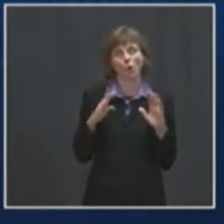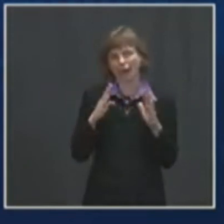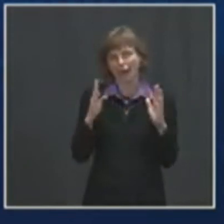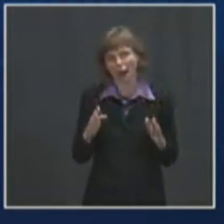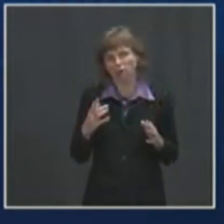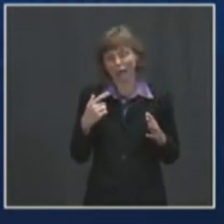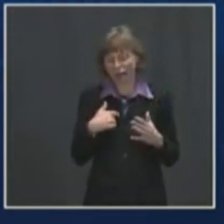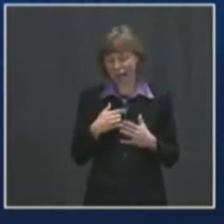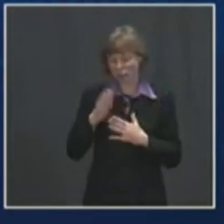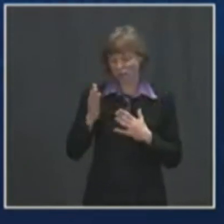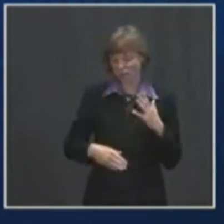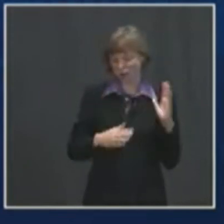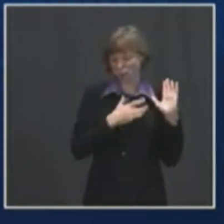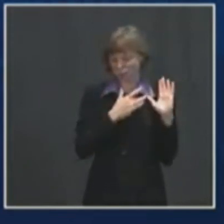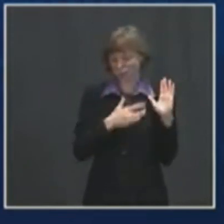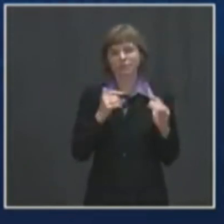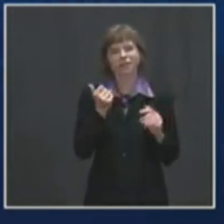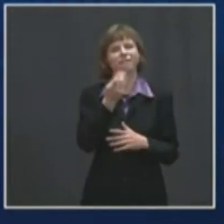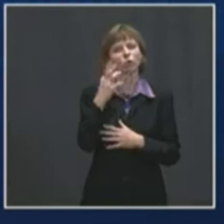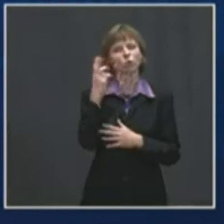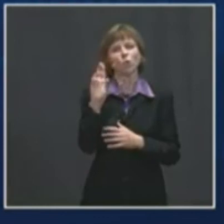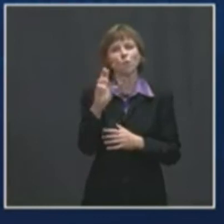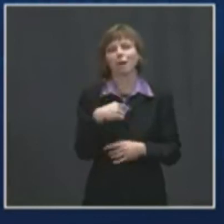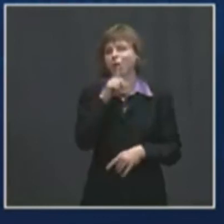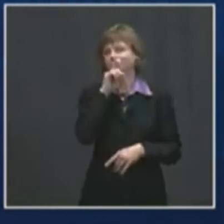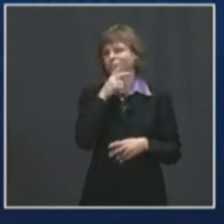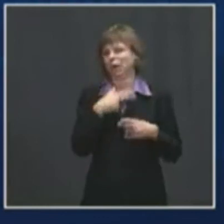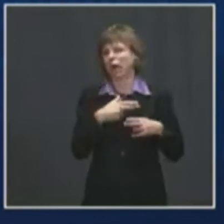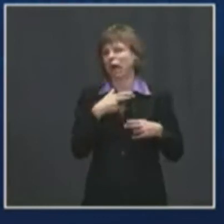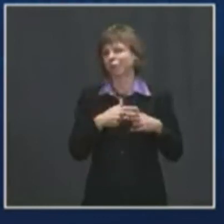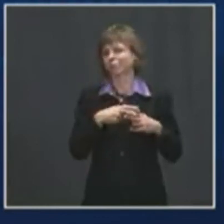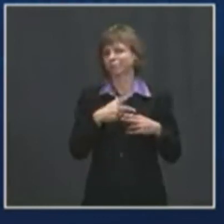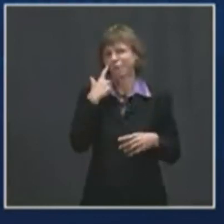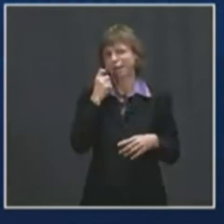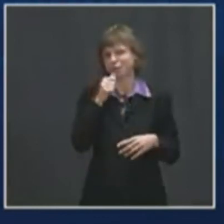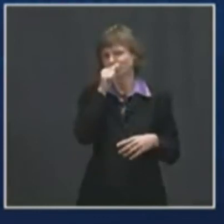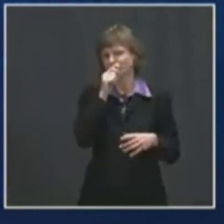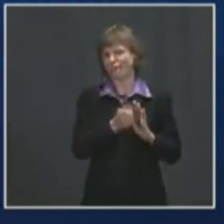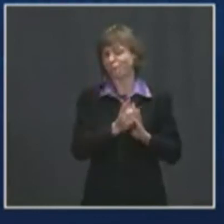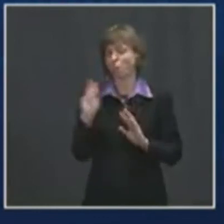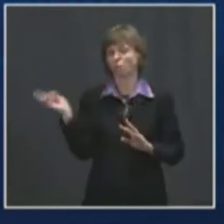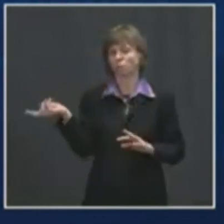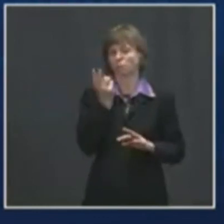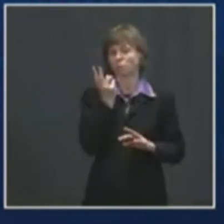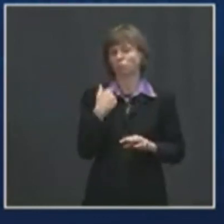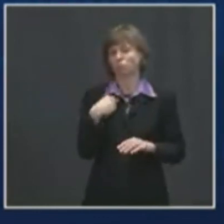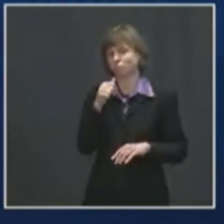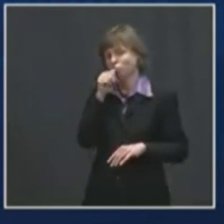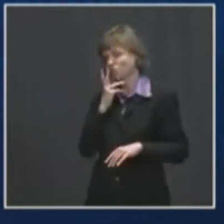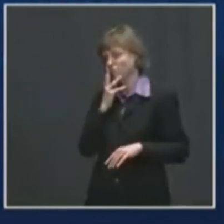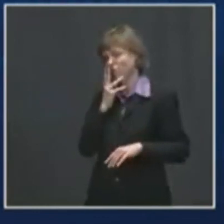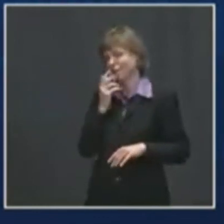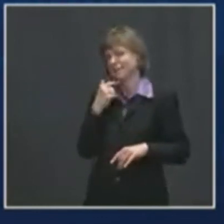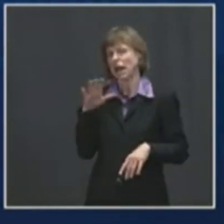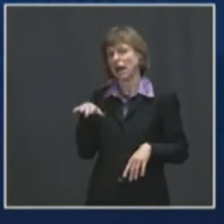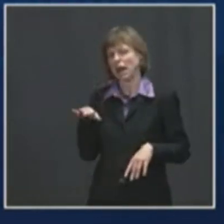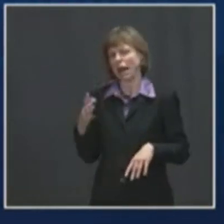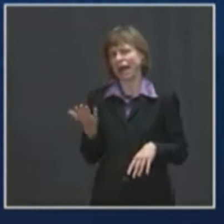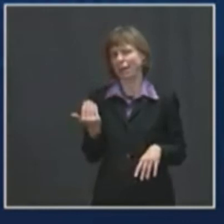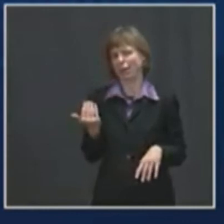my testimony, a couple of Republicans, and I won't name them because this was a private moment, pulled me aside and said, hey, a Democrat, come here.